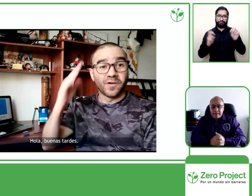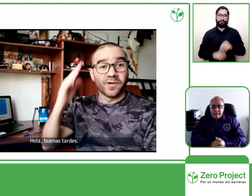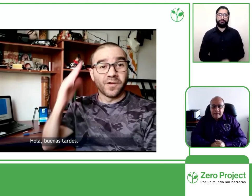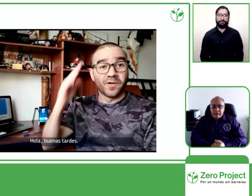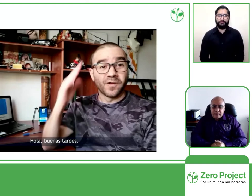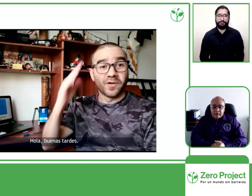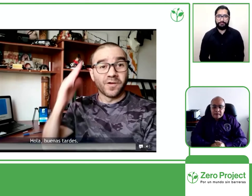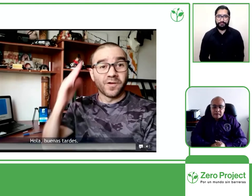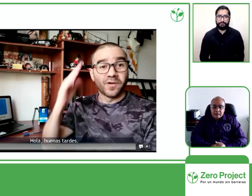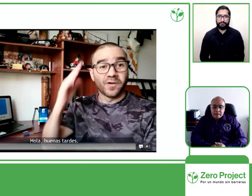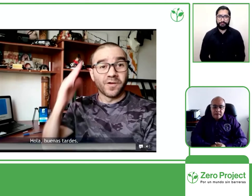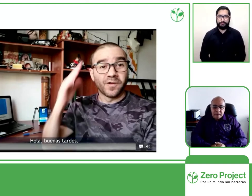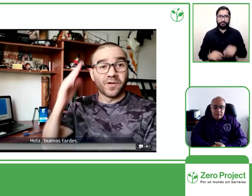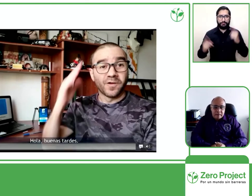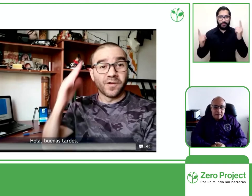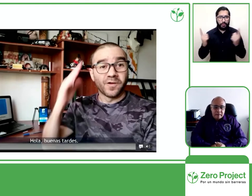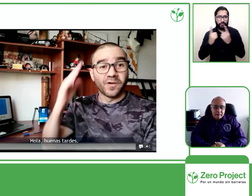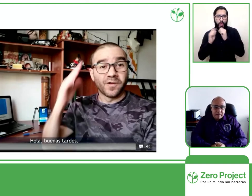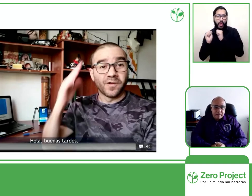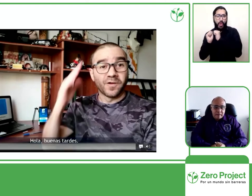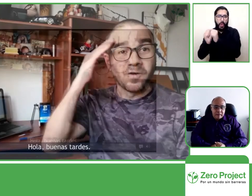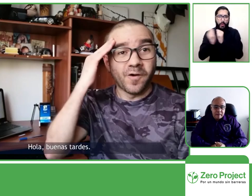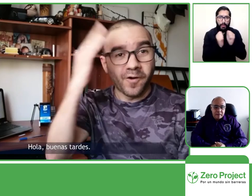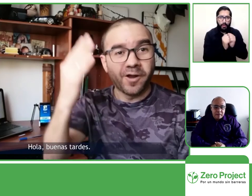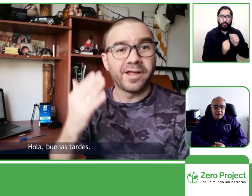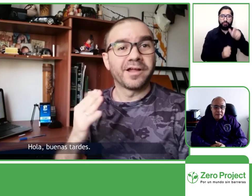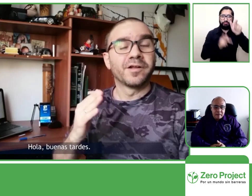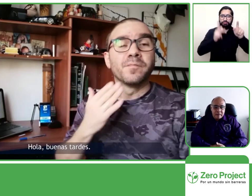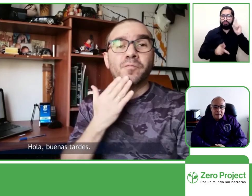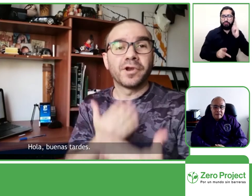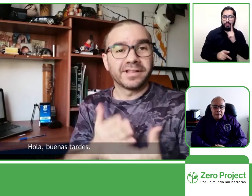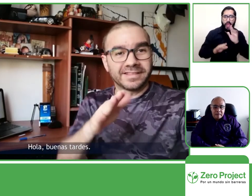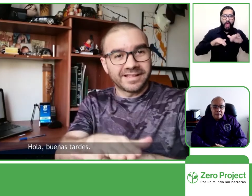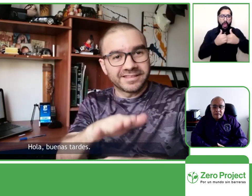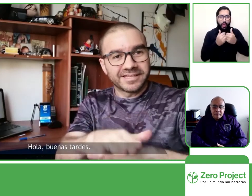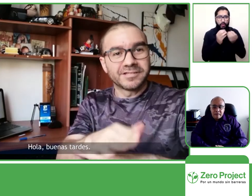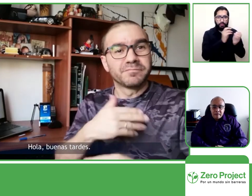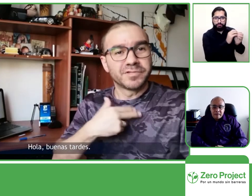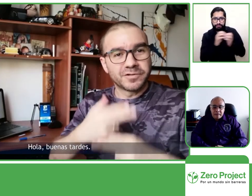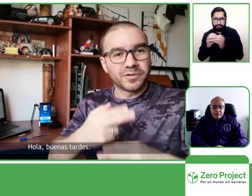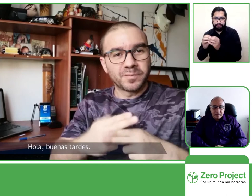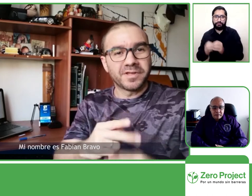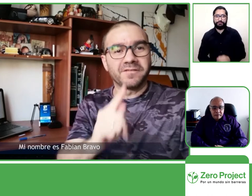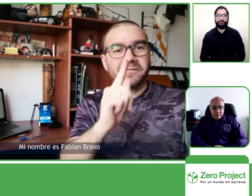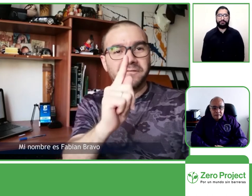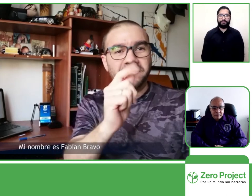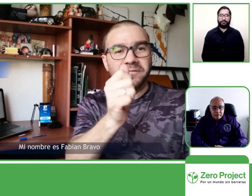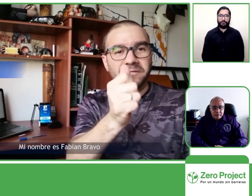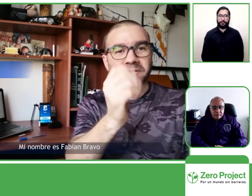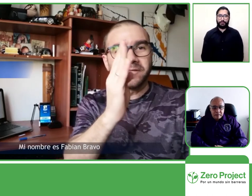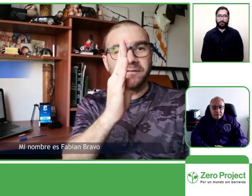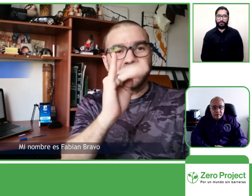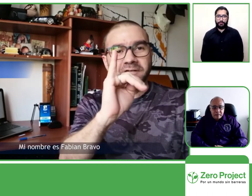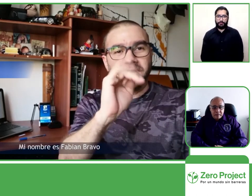to meet with the rest of the colleagues, how do people do it? I'd like to show you this video.